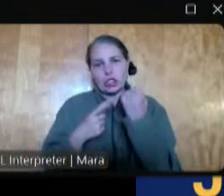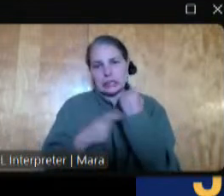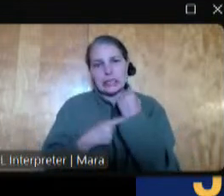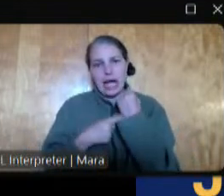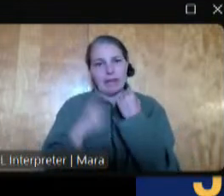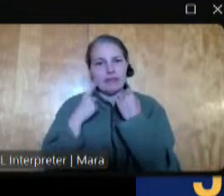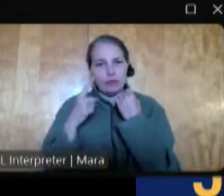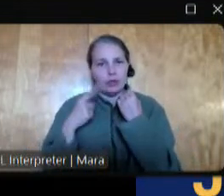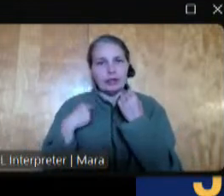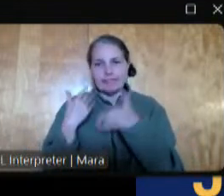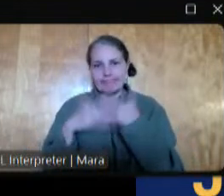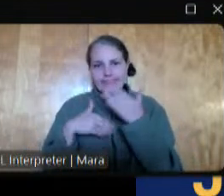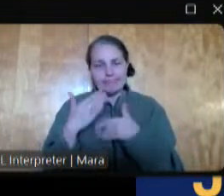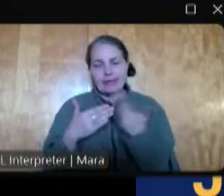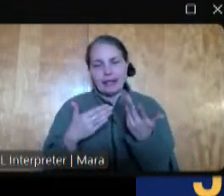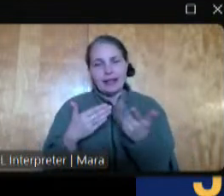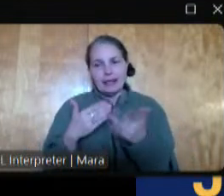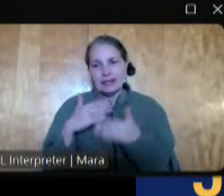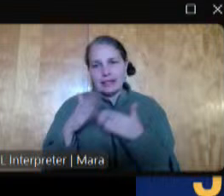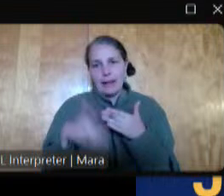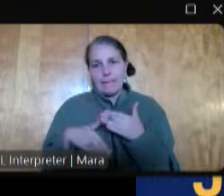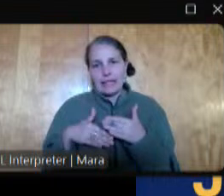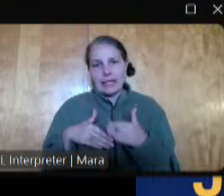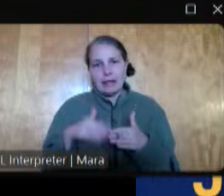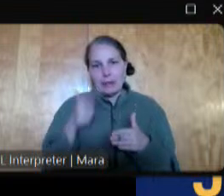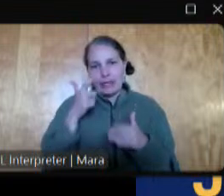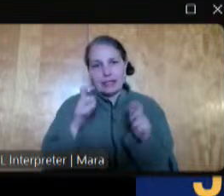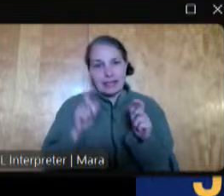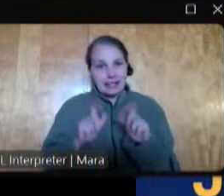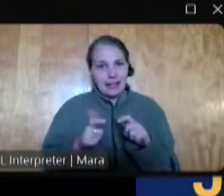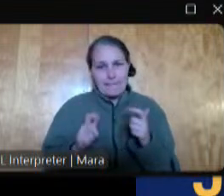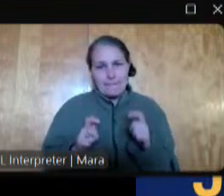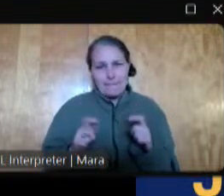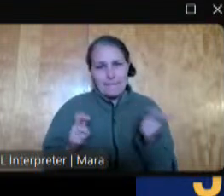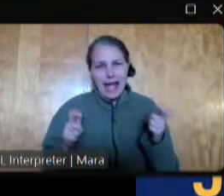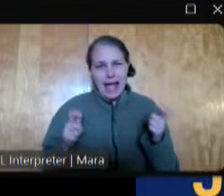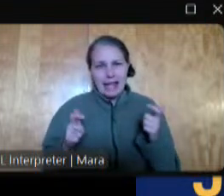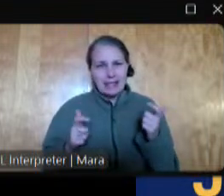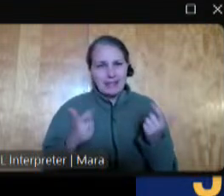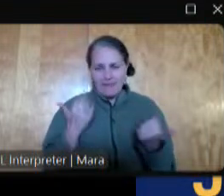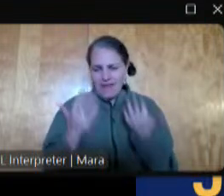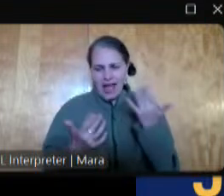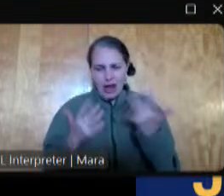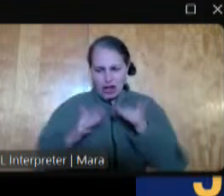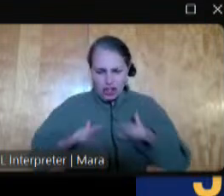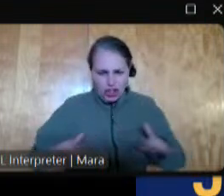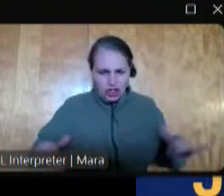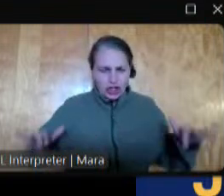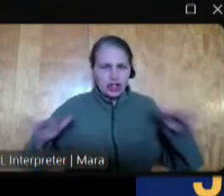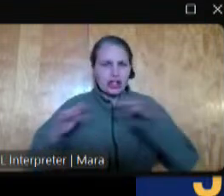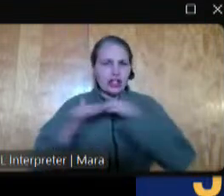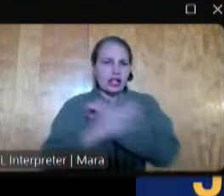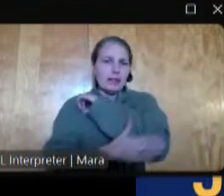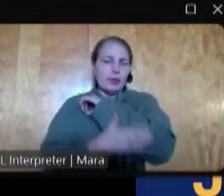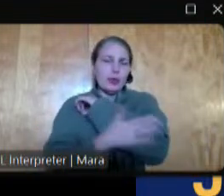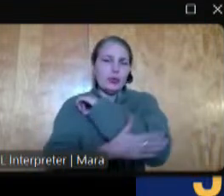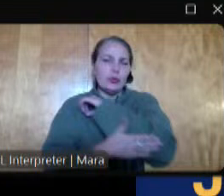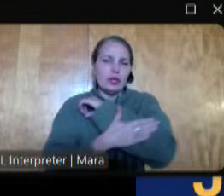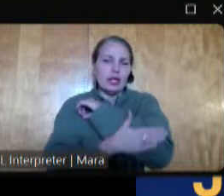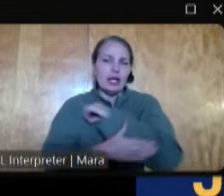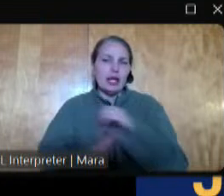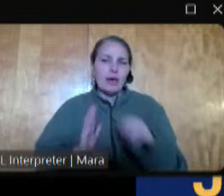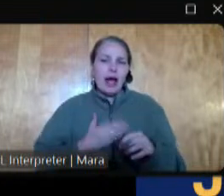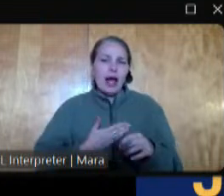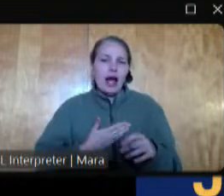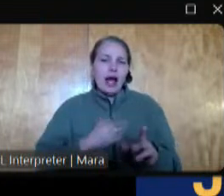complete. As you know, this was a pretty massive spread of fire throughout the community, but our commitment